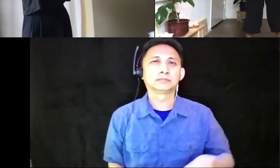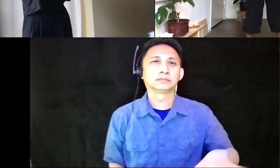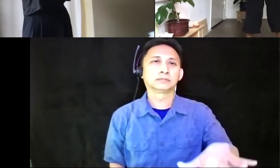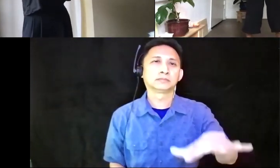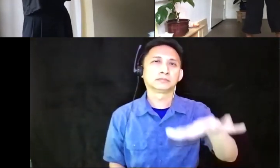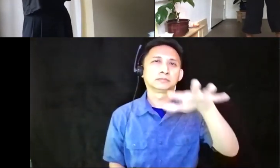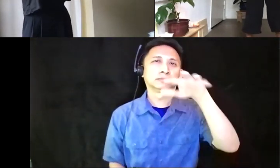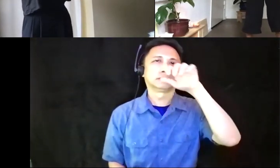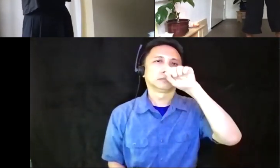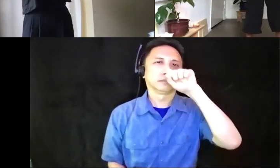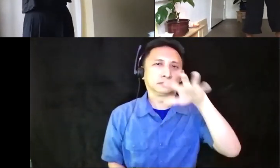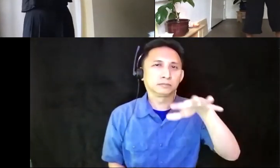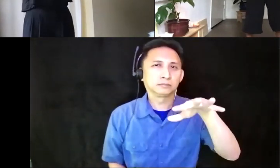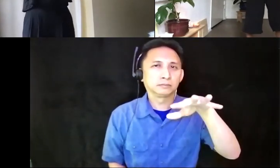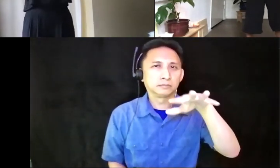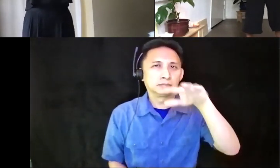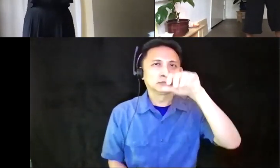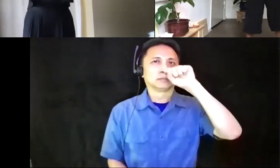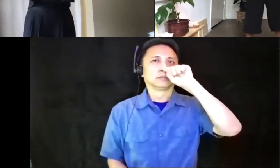Breathing